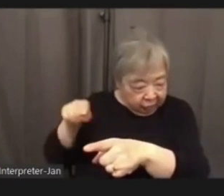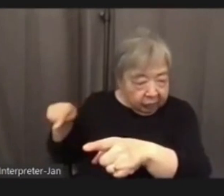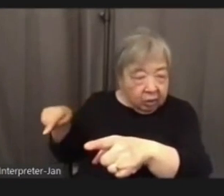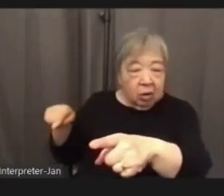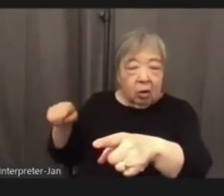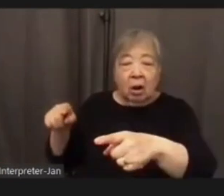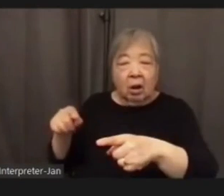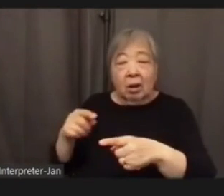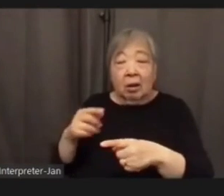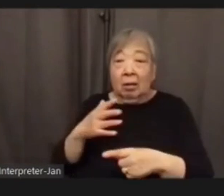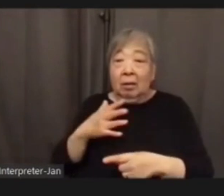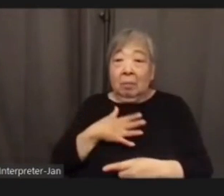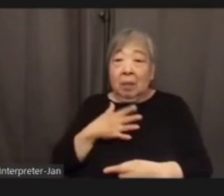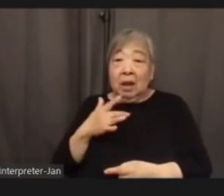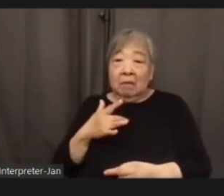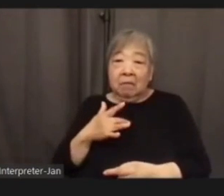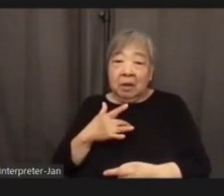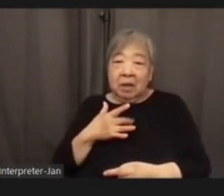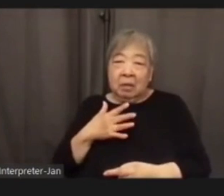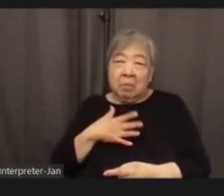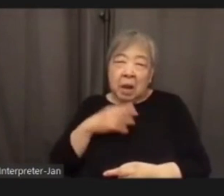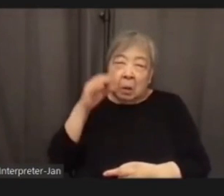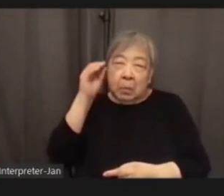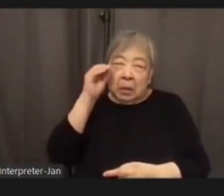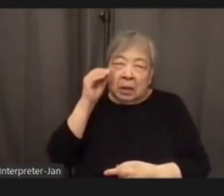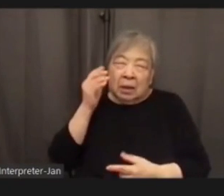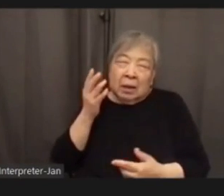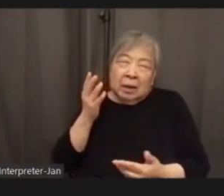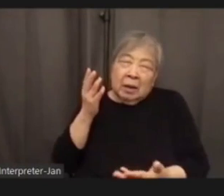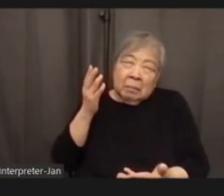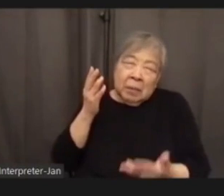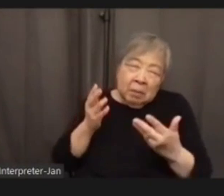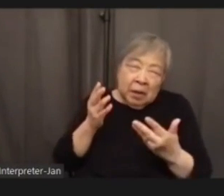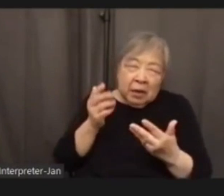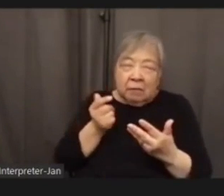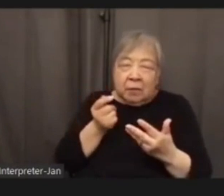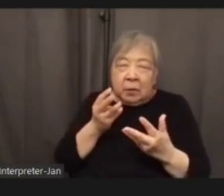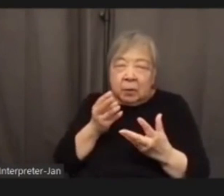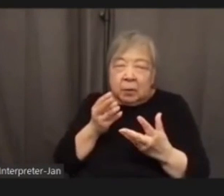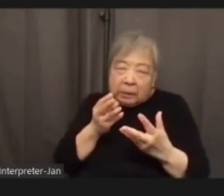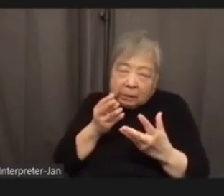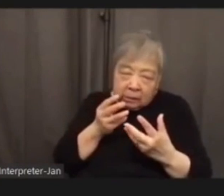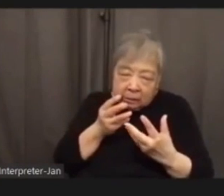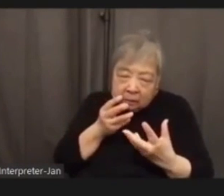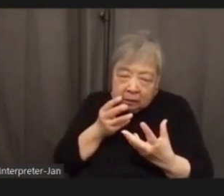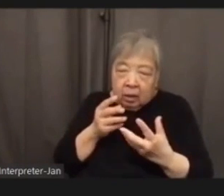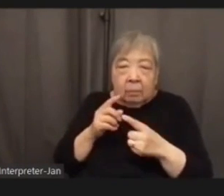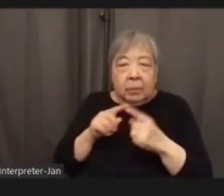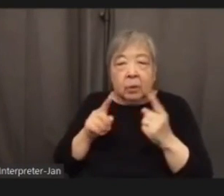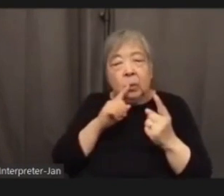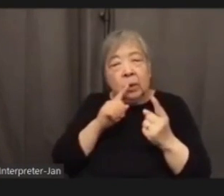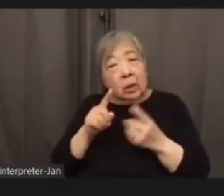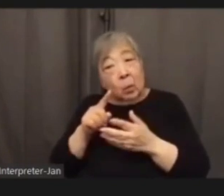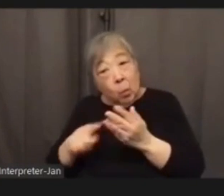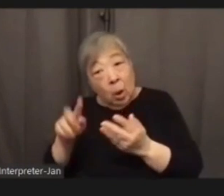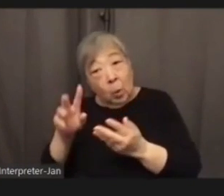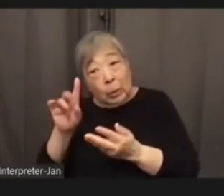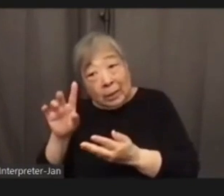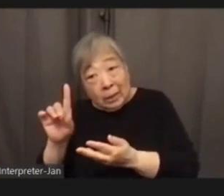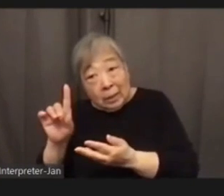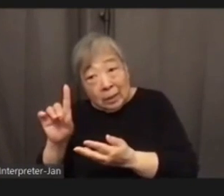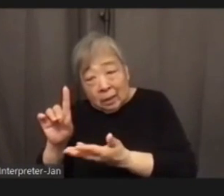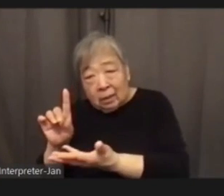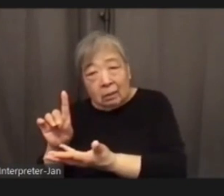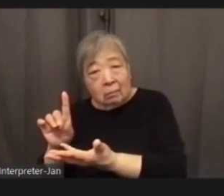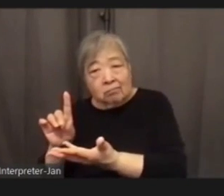In my opinion, and there might have been a few little juggling acts, but there is nothing lacking in what we did in the